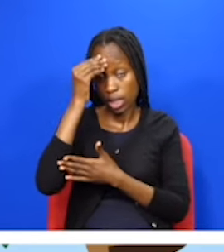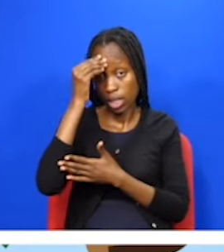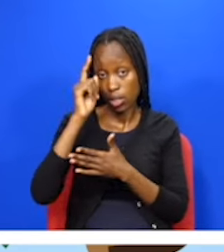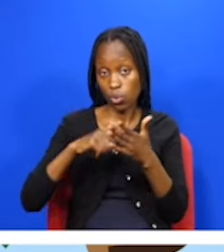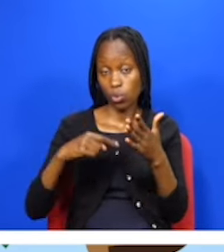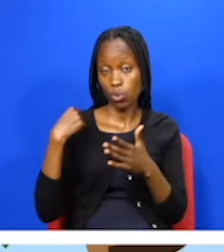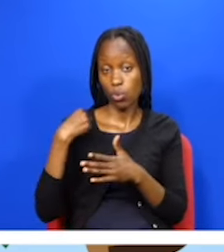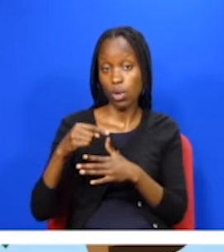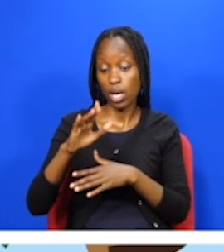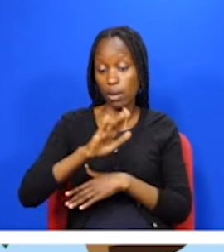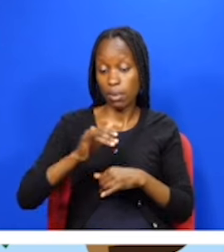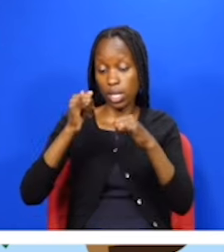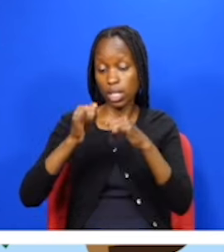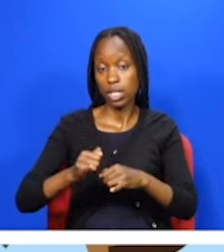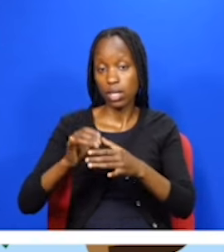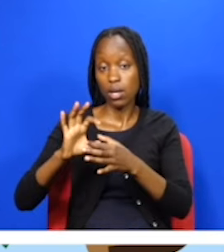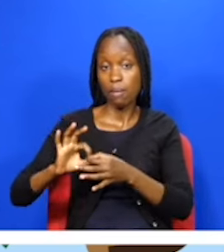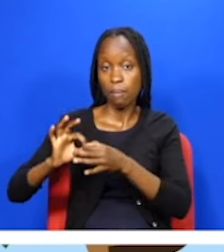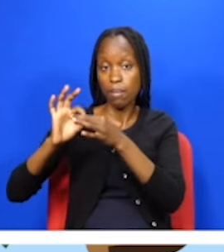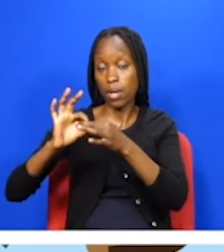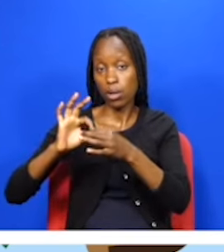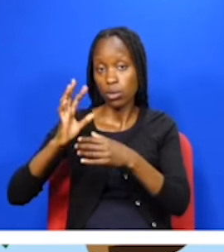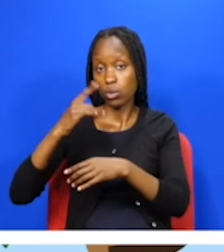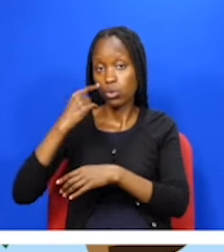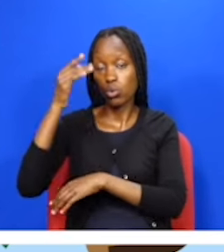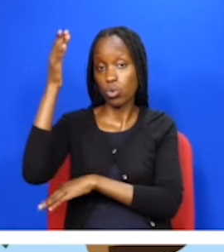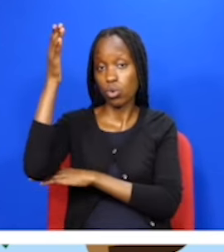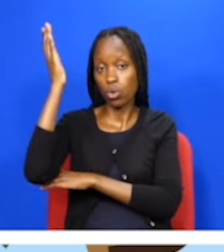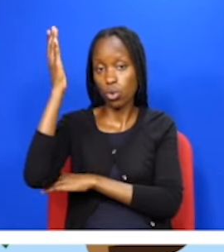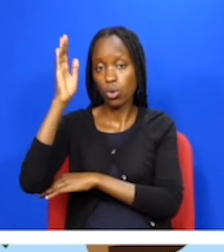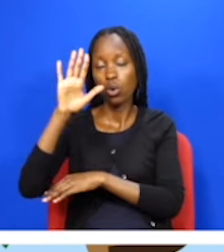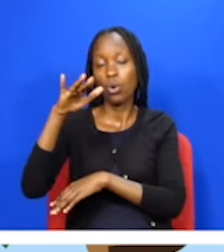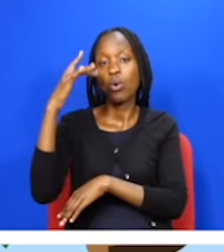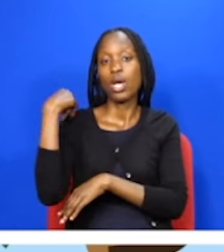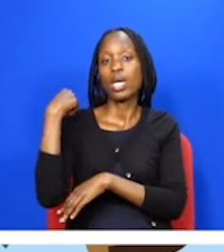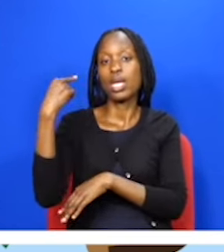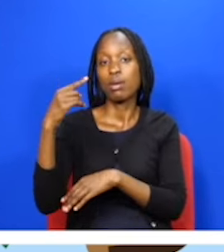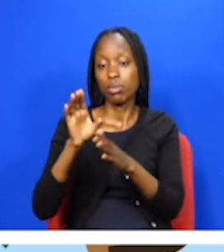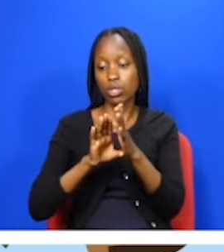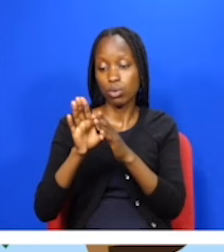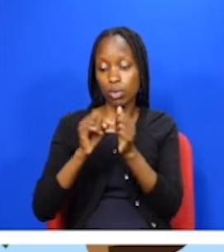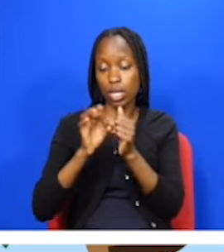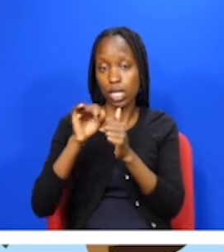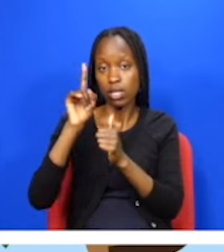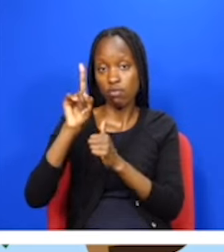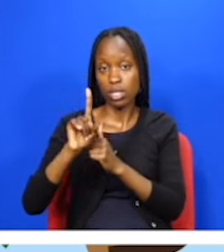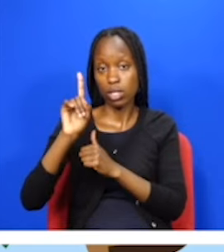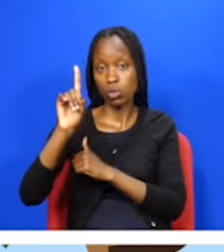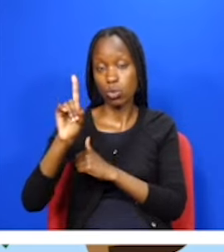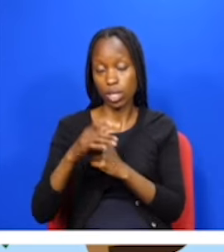territories belongs to God. In Numbers chapter 13 verses 1,